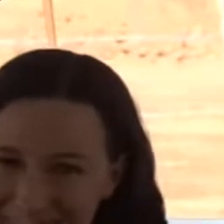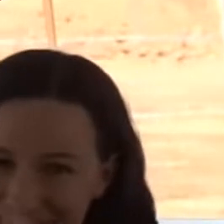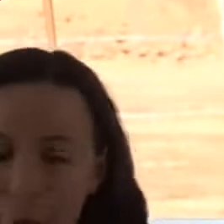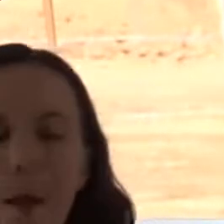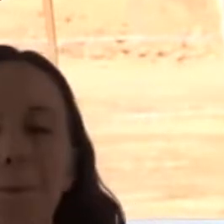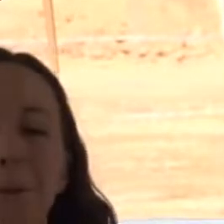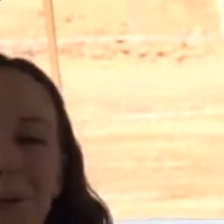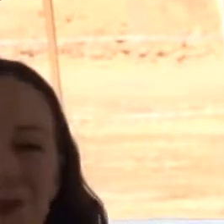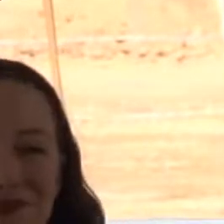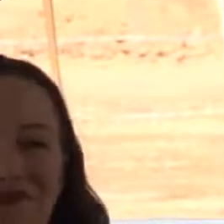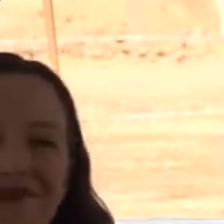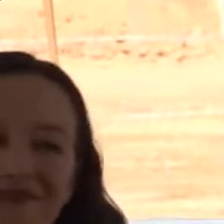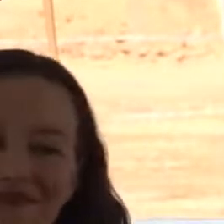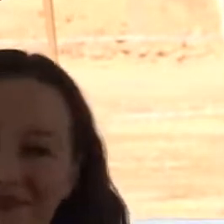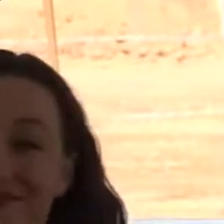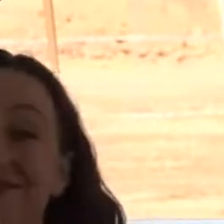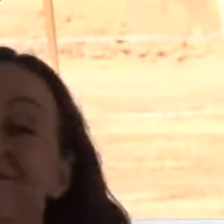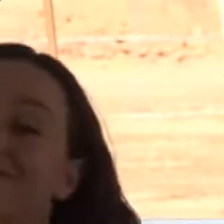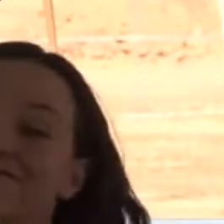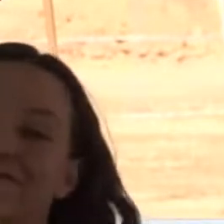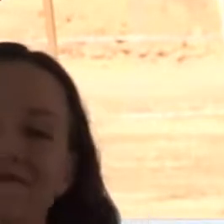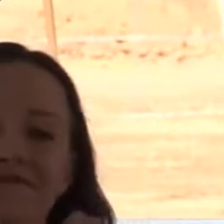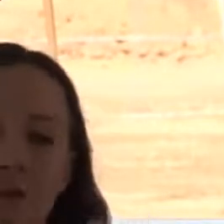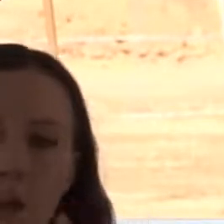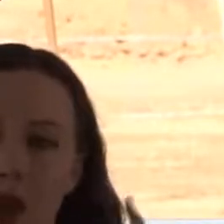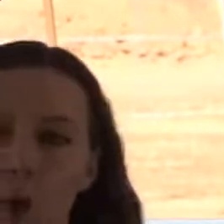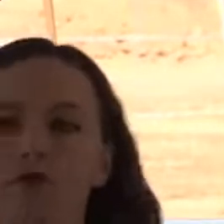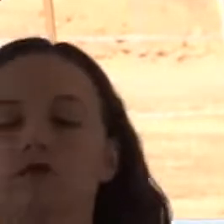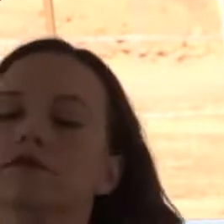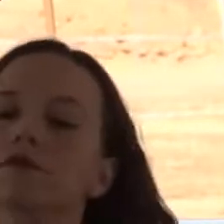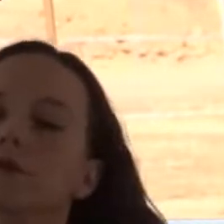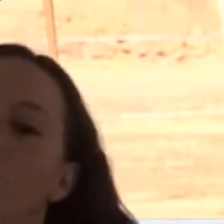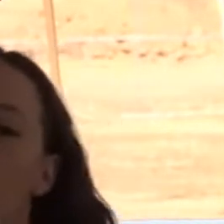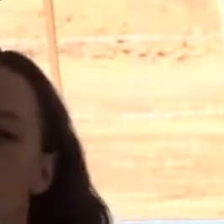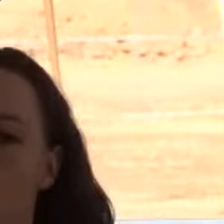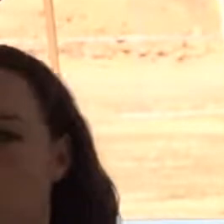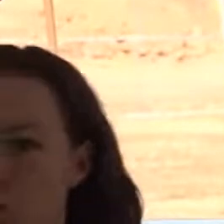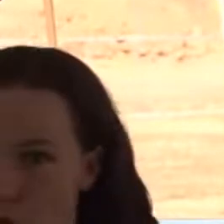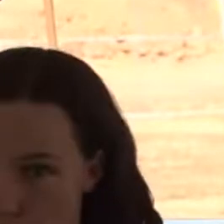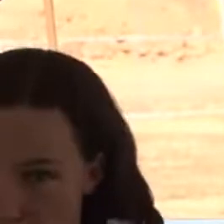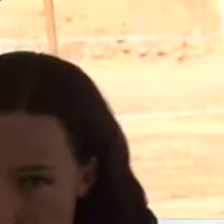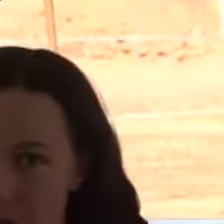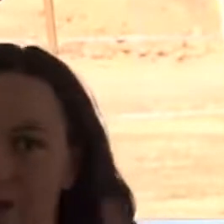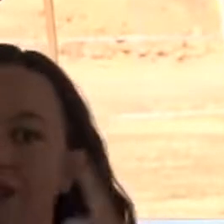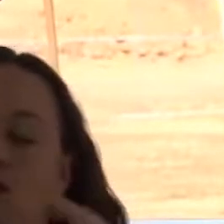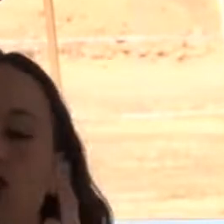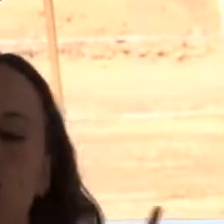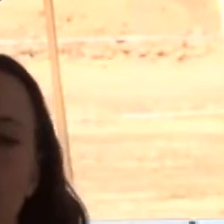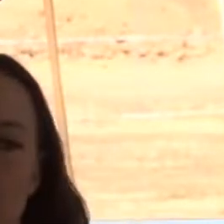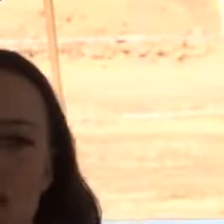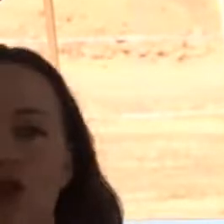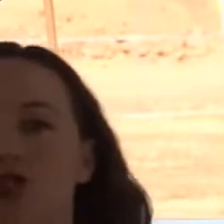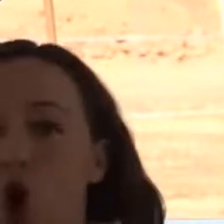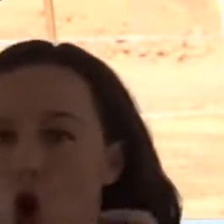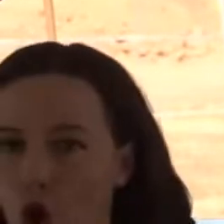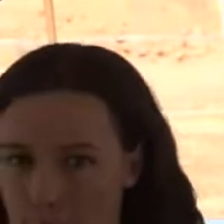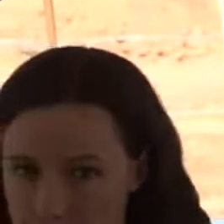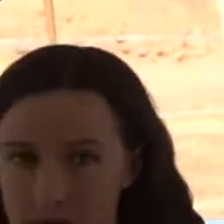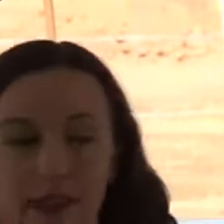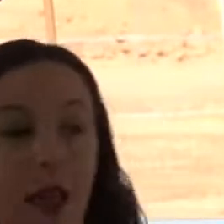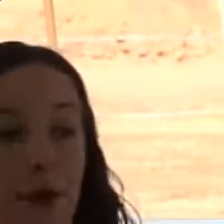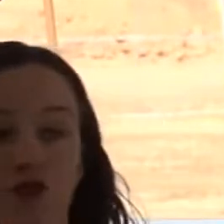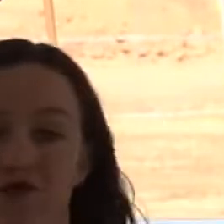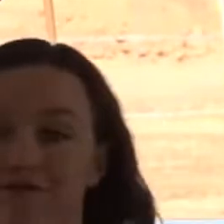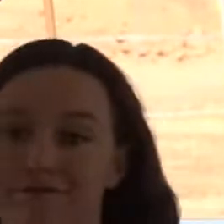I'm Bob Pettihome, Managing Principal with Darden Architects, and I'm here representing a large